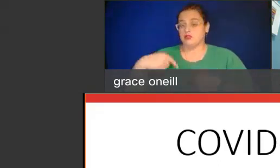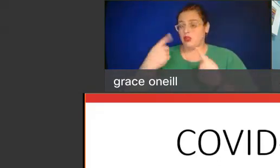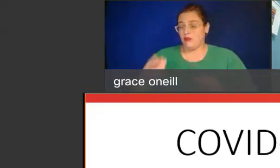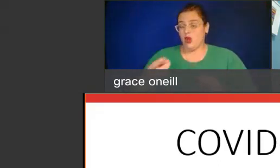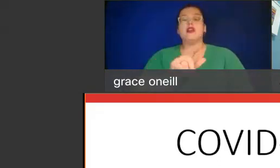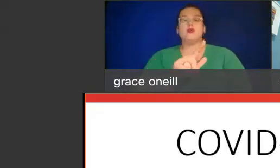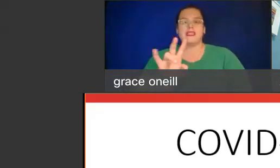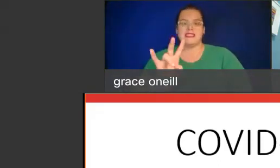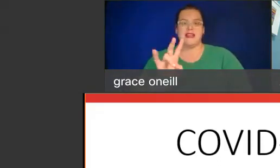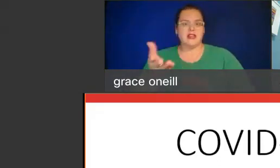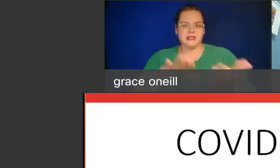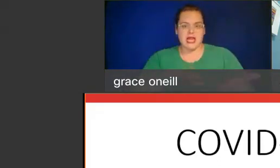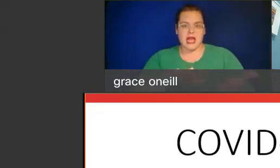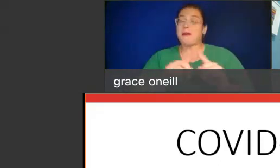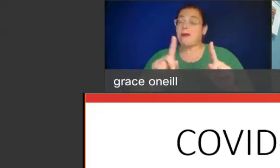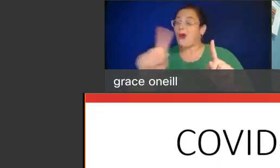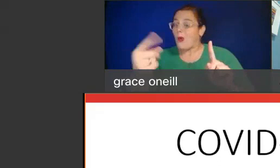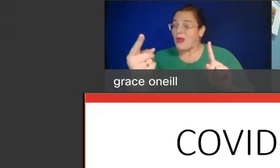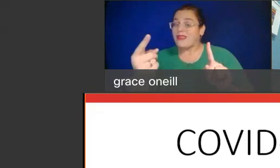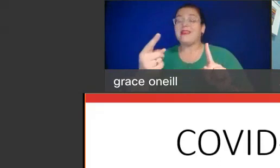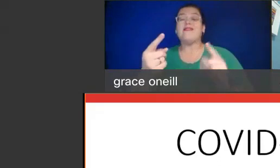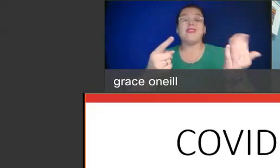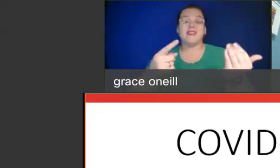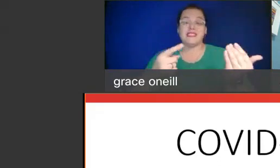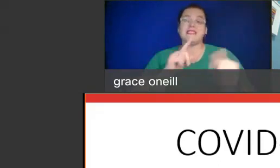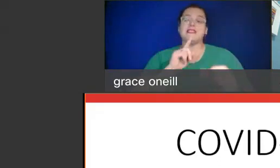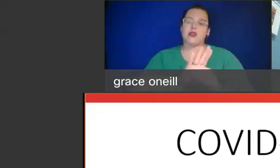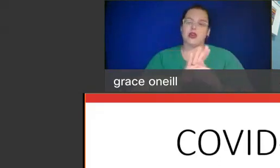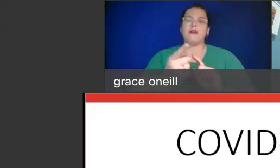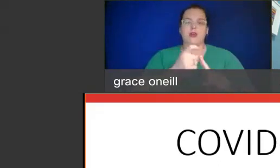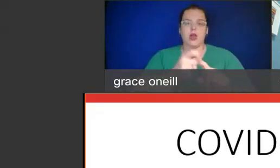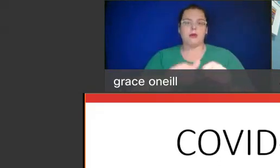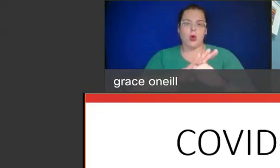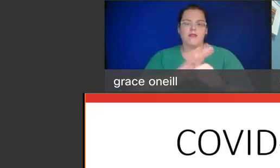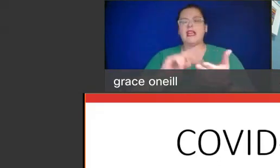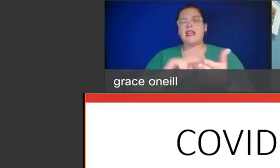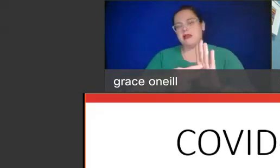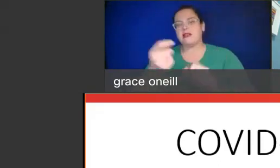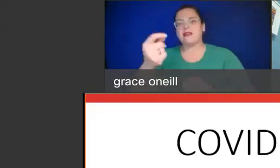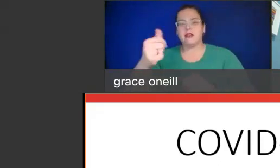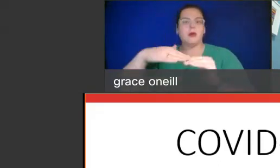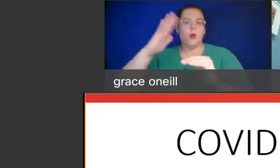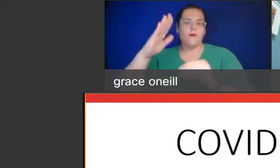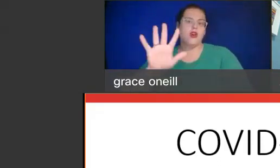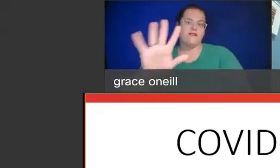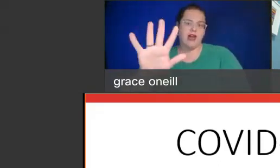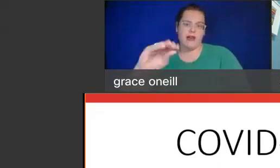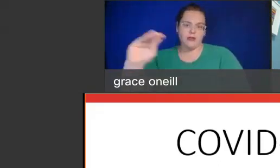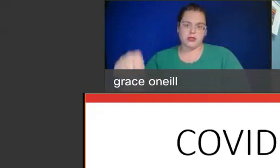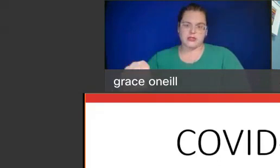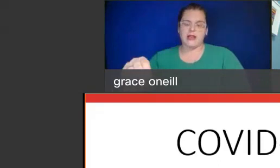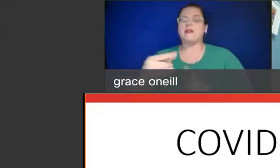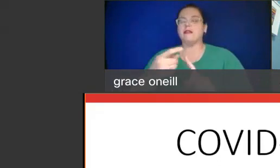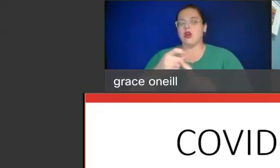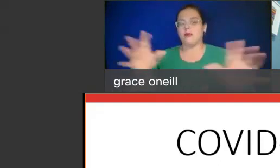people, but only 15 are confirmed COVID deaths, representing just a little over 5% of people in supported